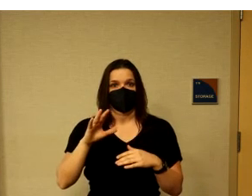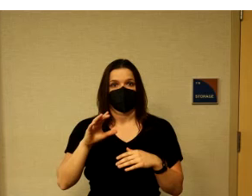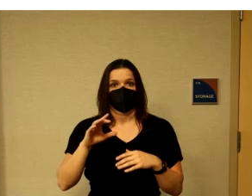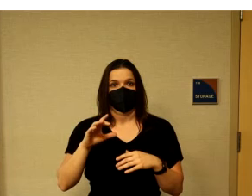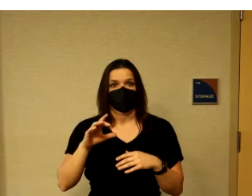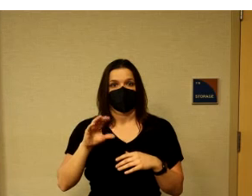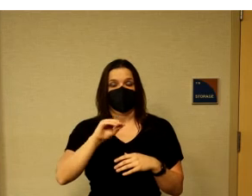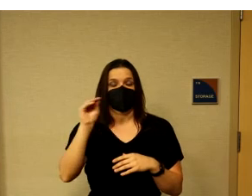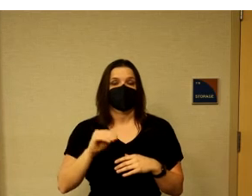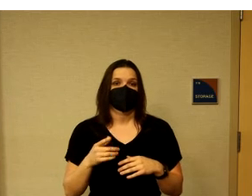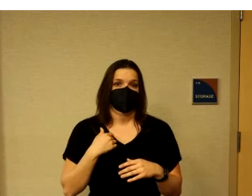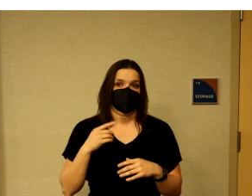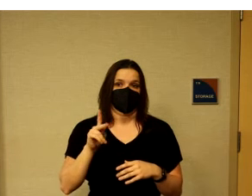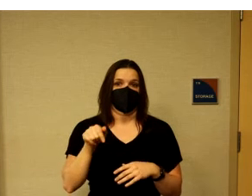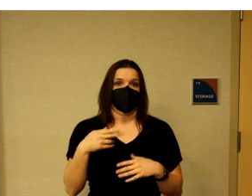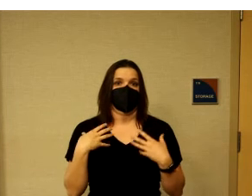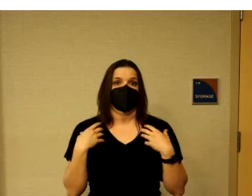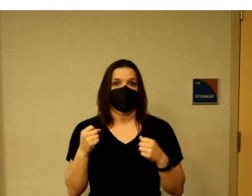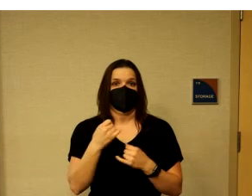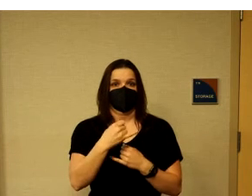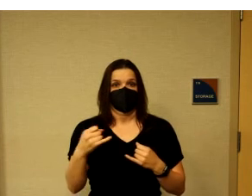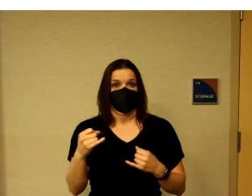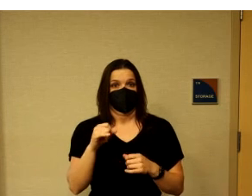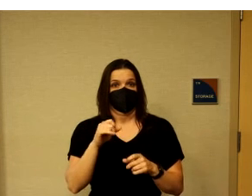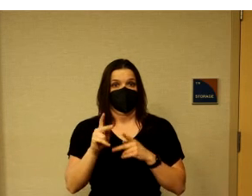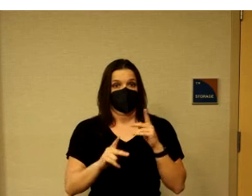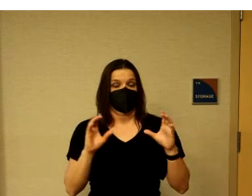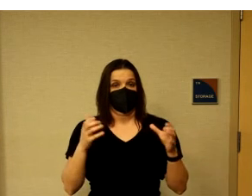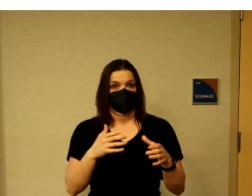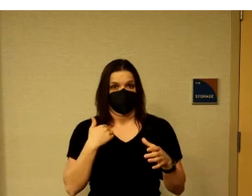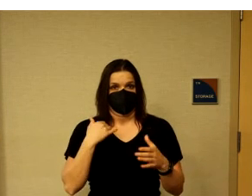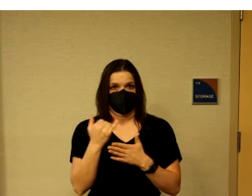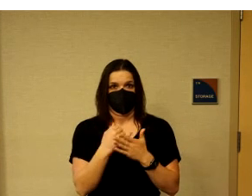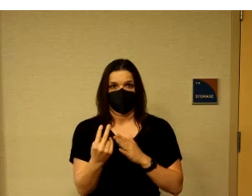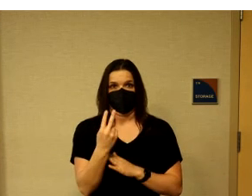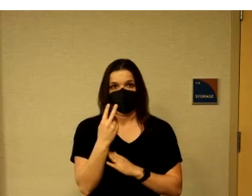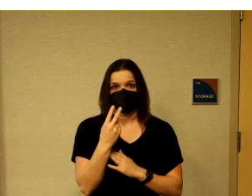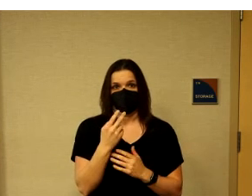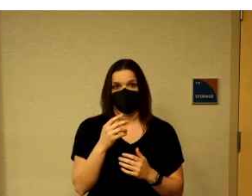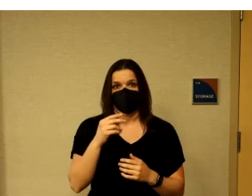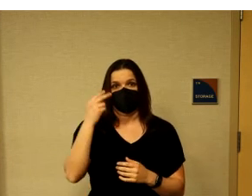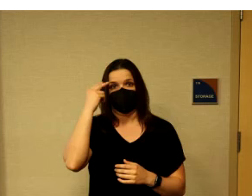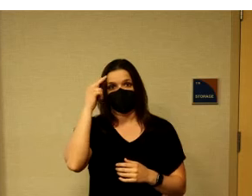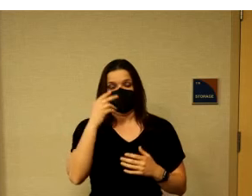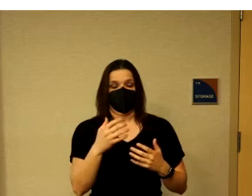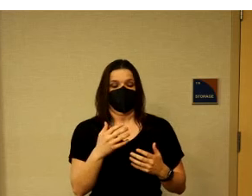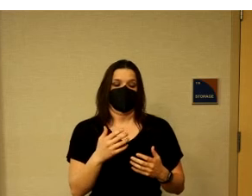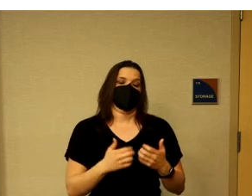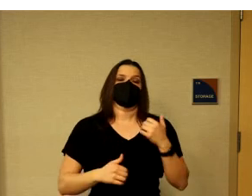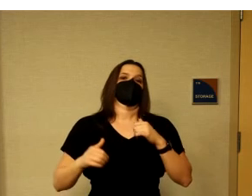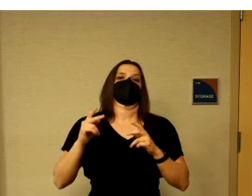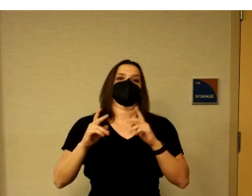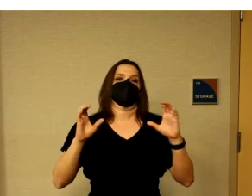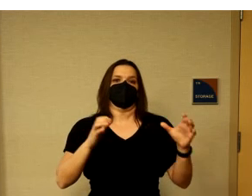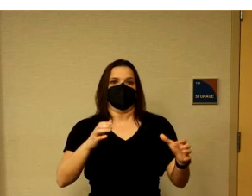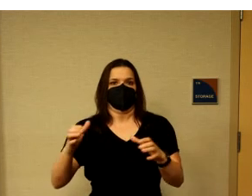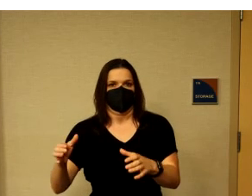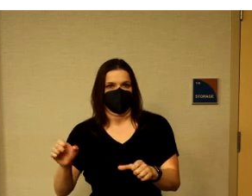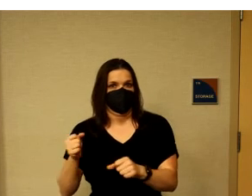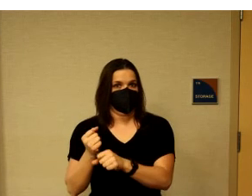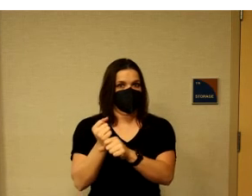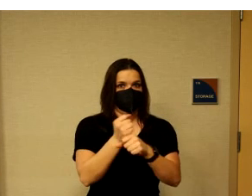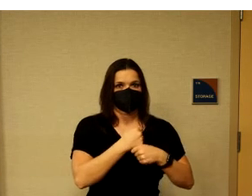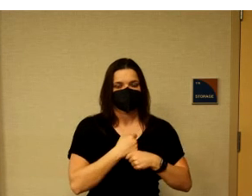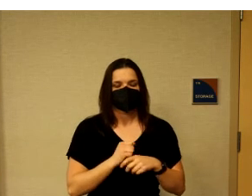health zones population. Effectively, you can draw 2 majority Latino Kaweah health zones can be